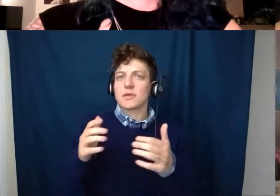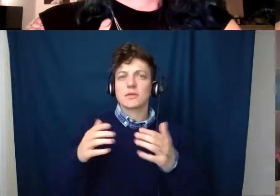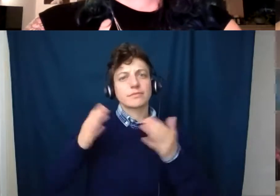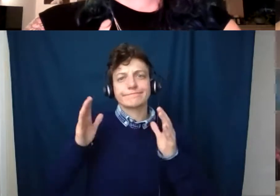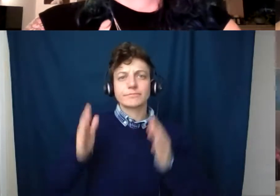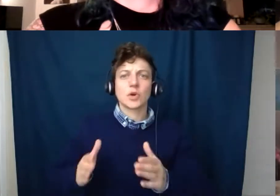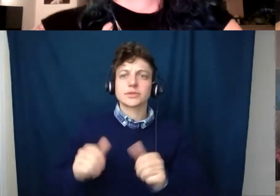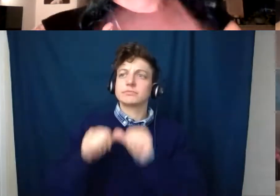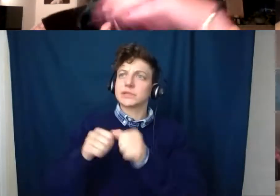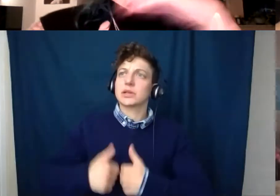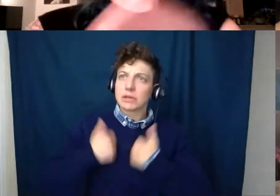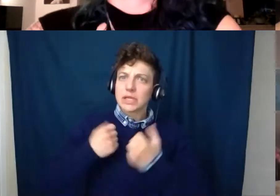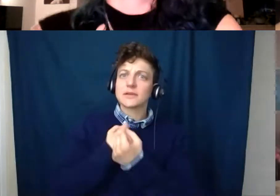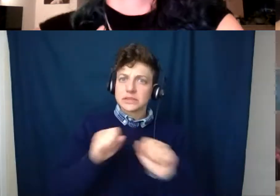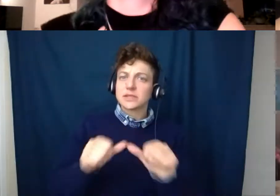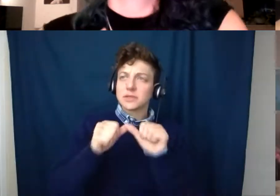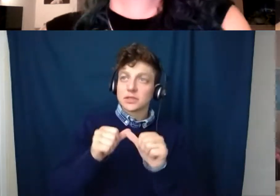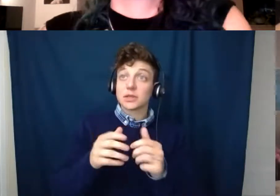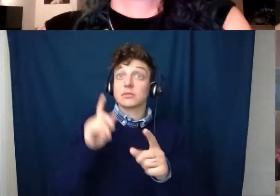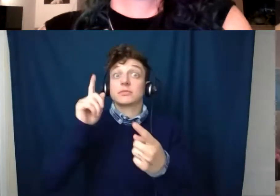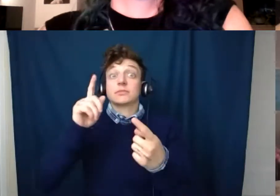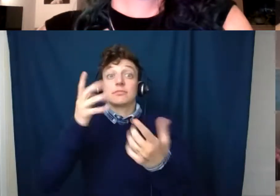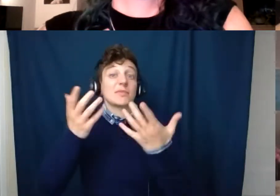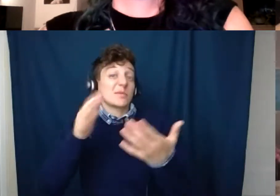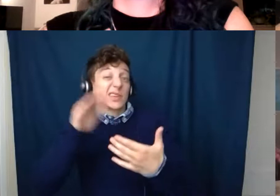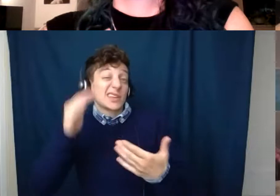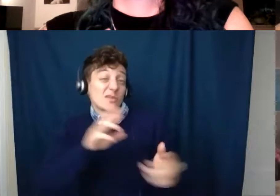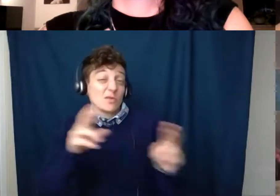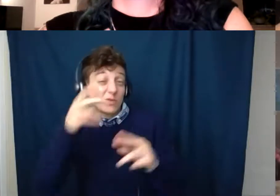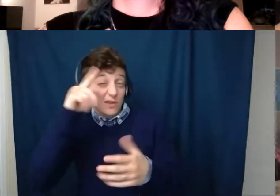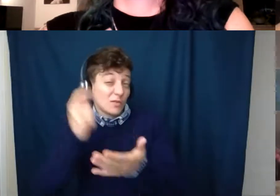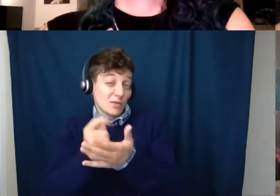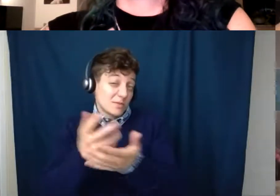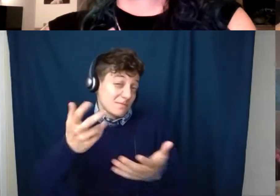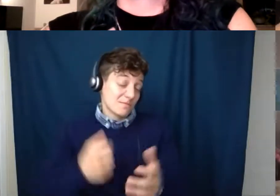until maybe they're ready for treatment, or maybe they won't ever be.